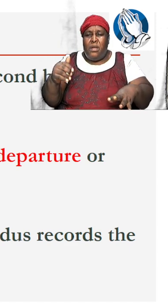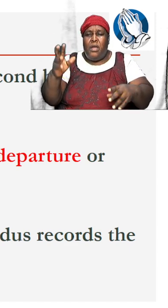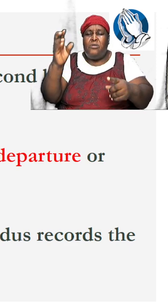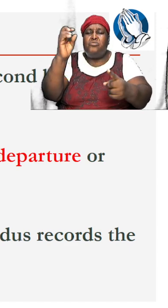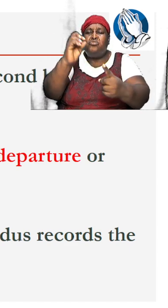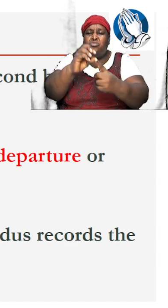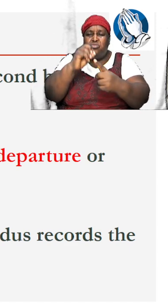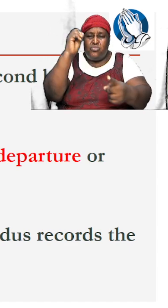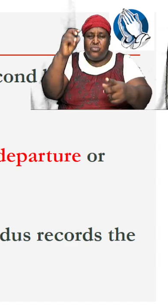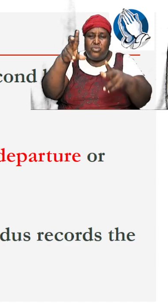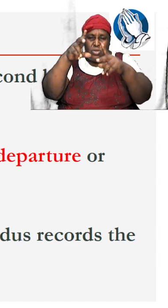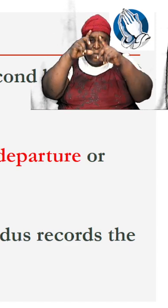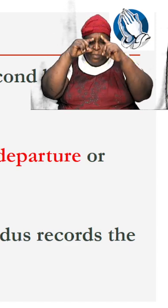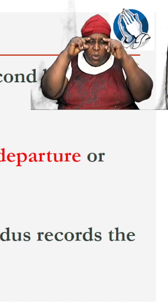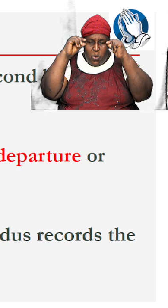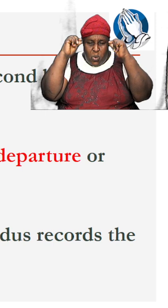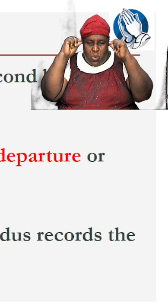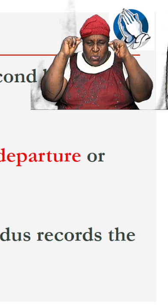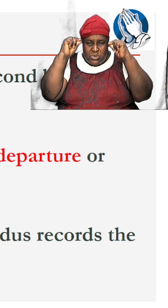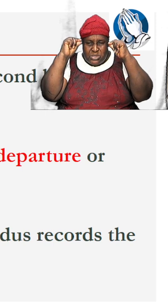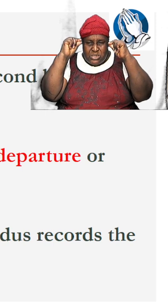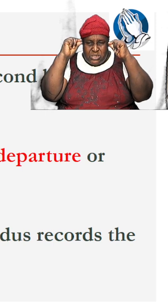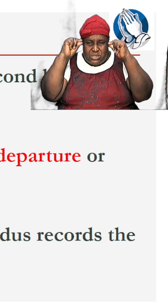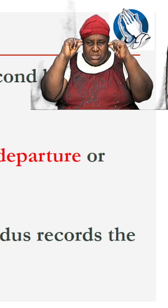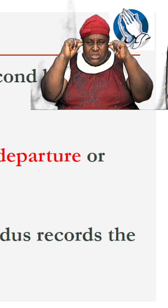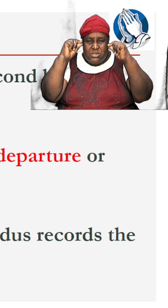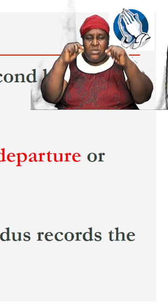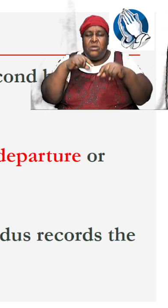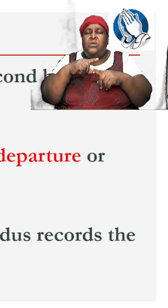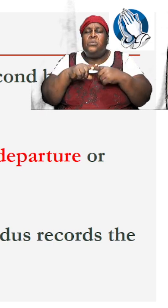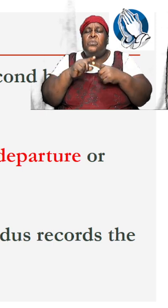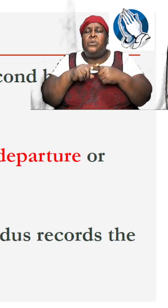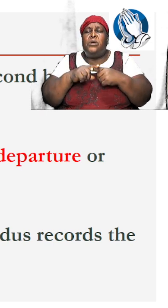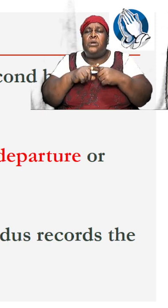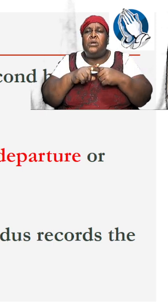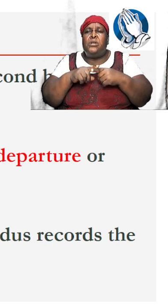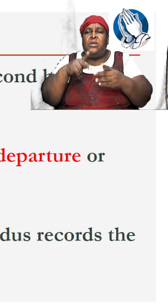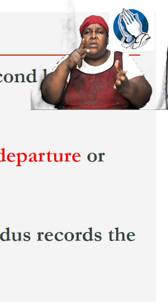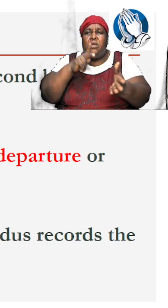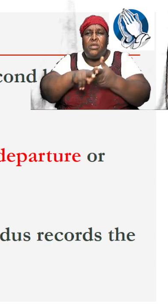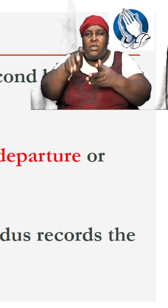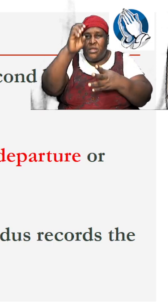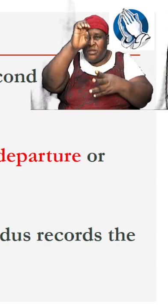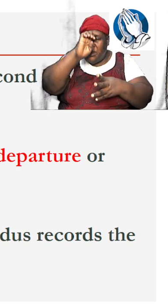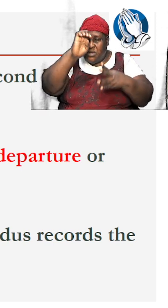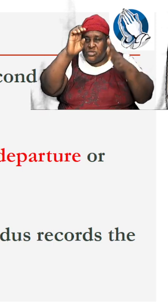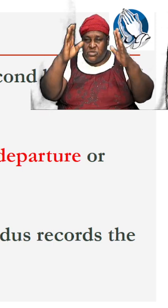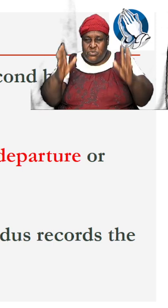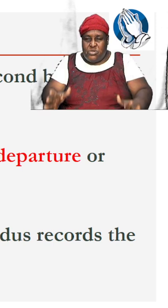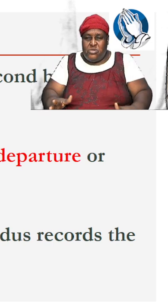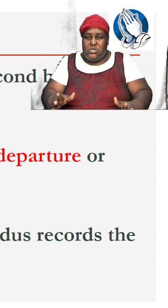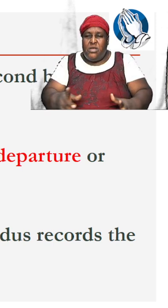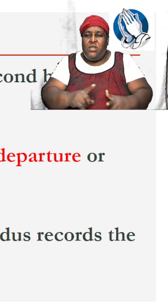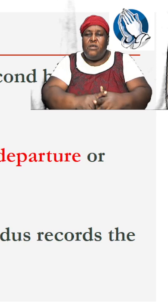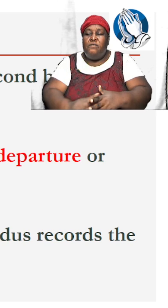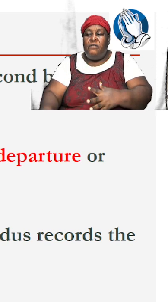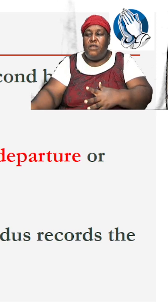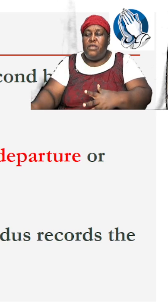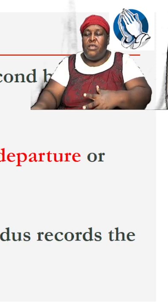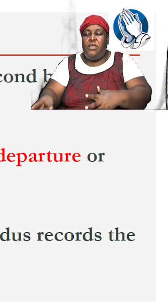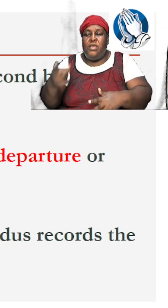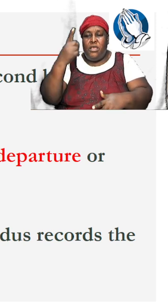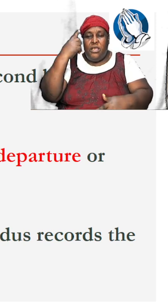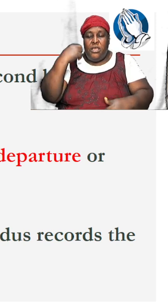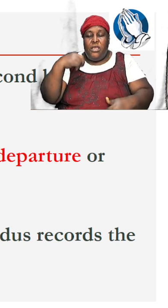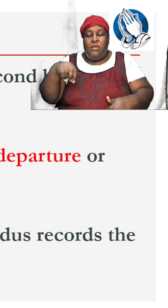one who God brought to the Sinai region after he killed the Egyptian and he had to run for his life. He went to the